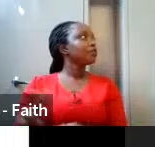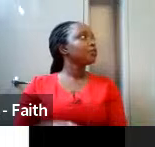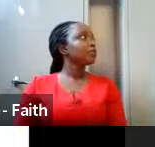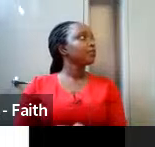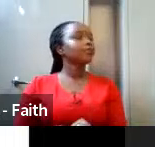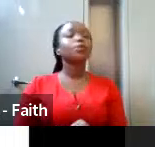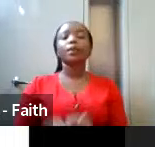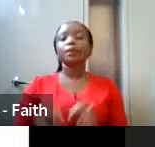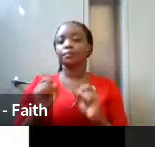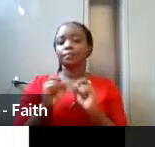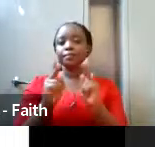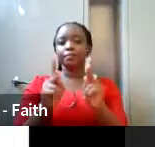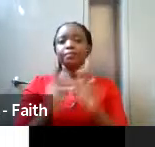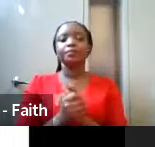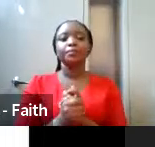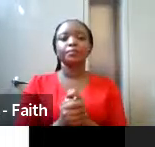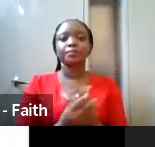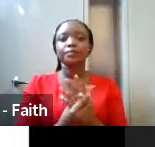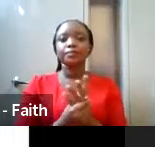Okay.